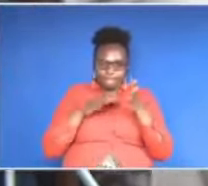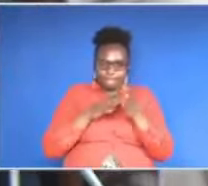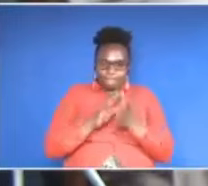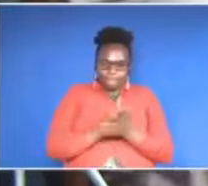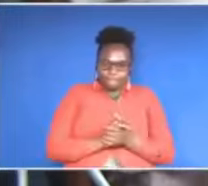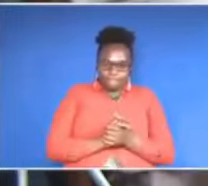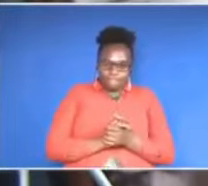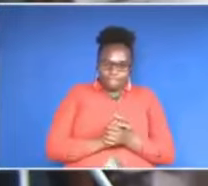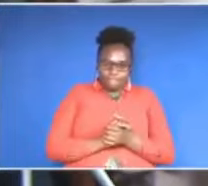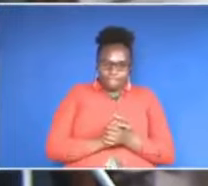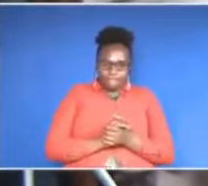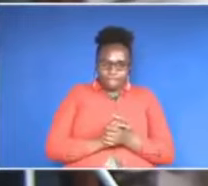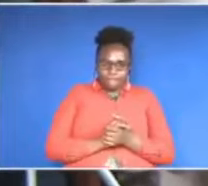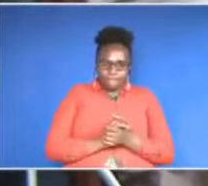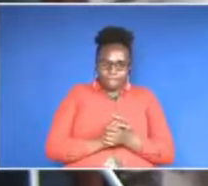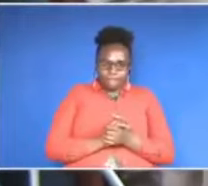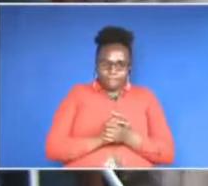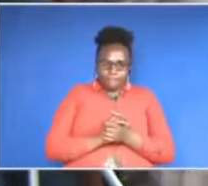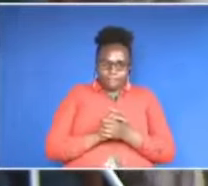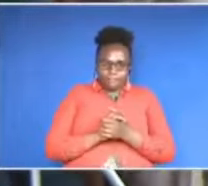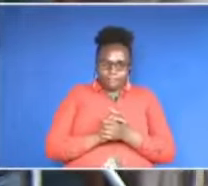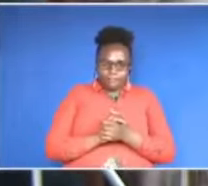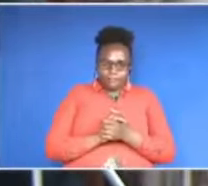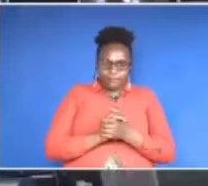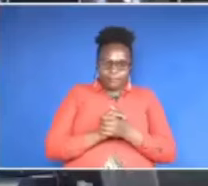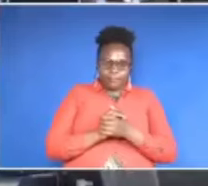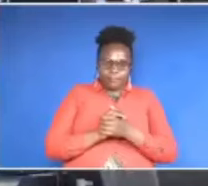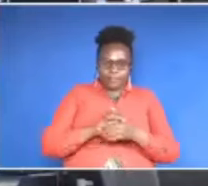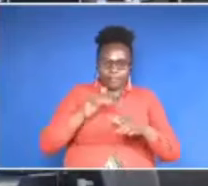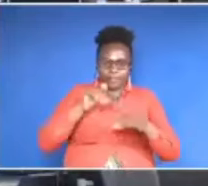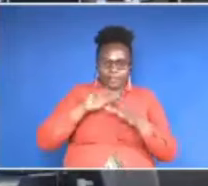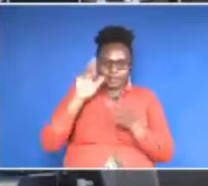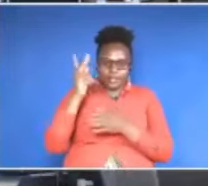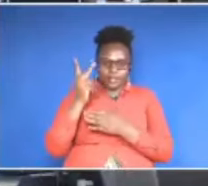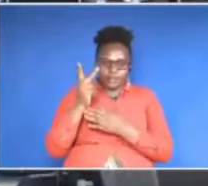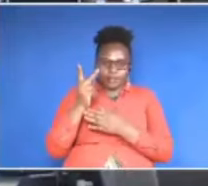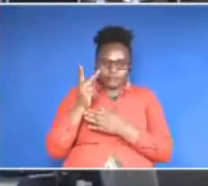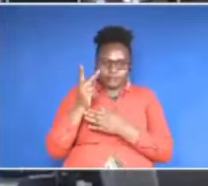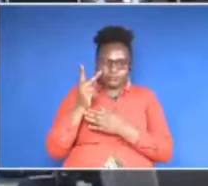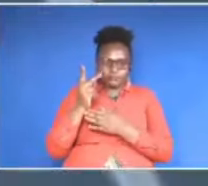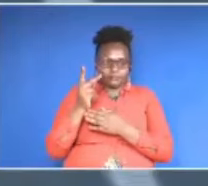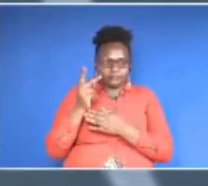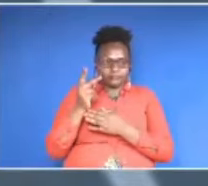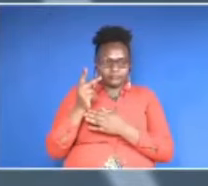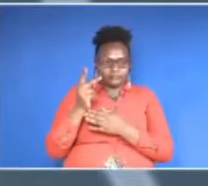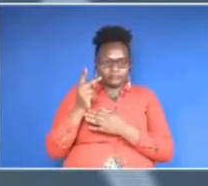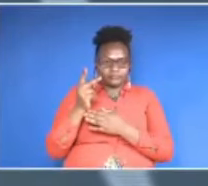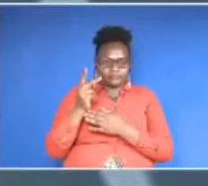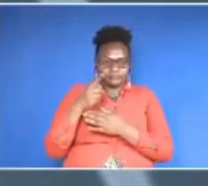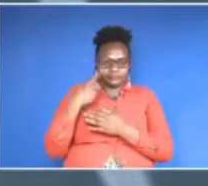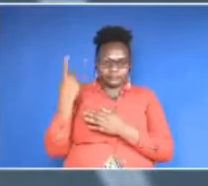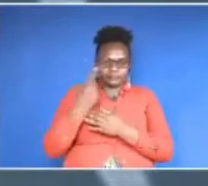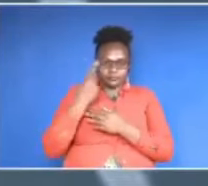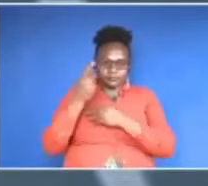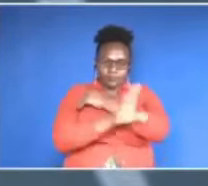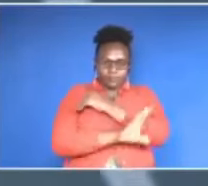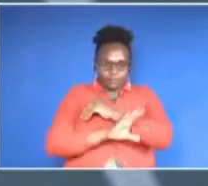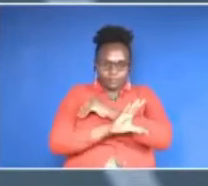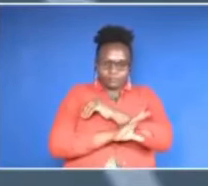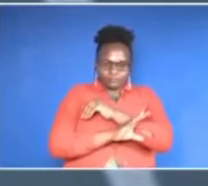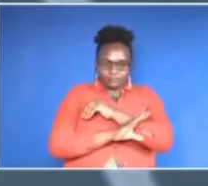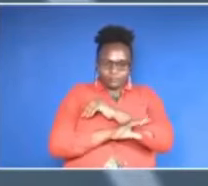left. Ameketi upande ule mwingine wa kushoto. You know in Kenya. Najua hapa Kenya. We are the only country